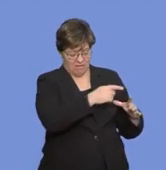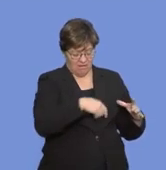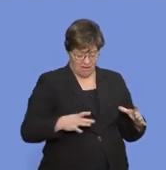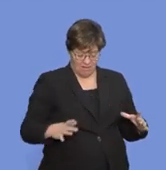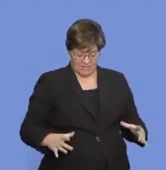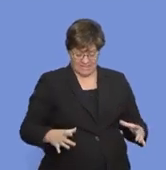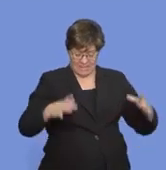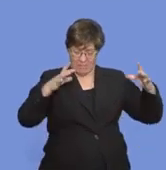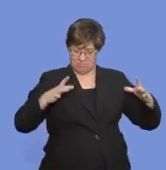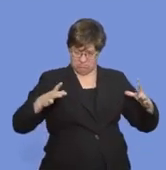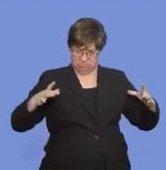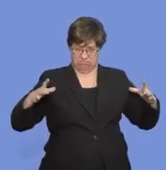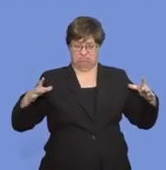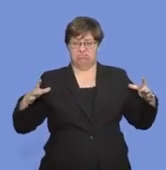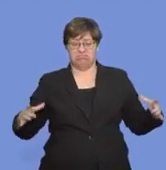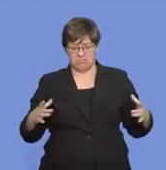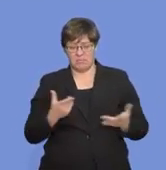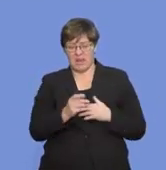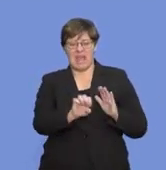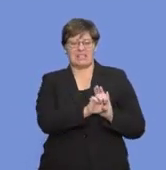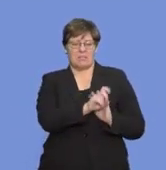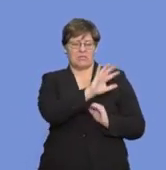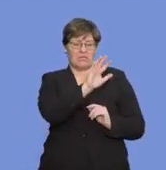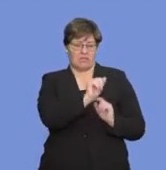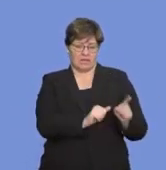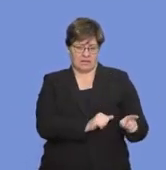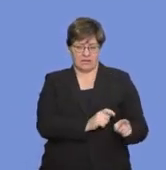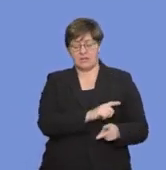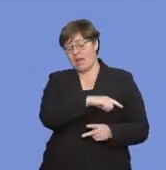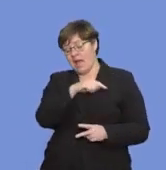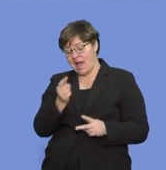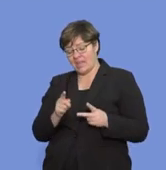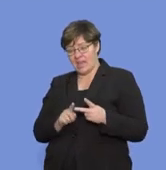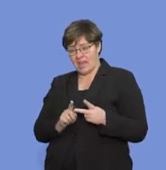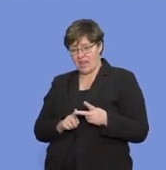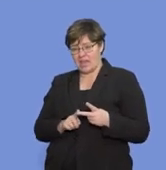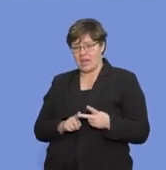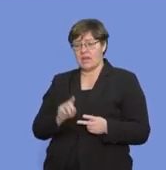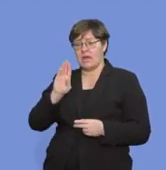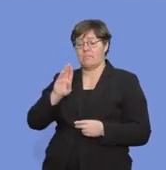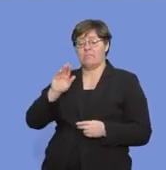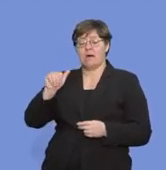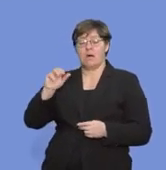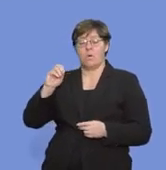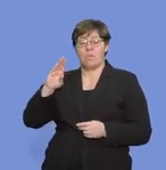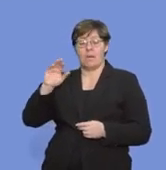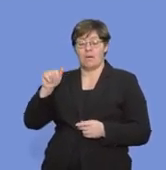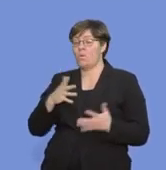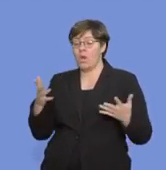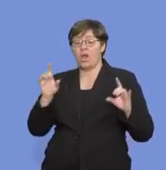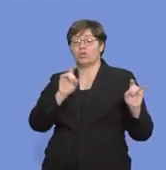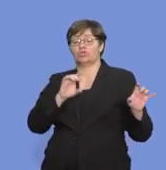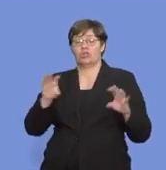very large. Okay, so that's an example that we find in South Africa. Now, there's another example that we find